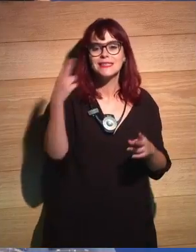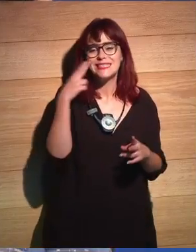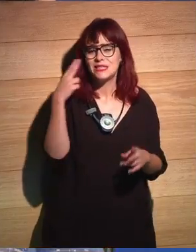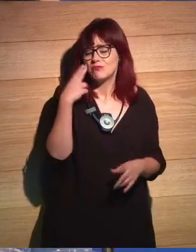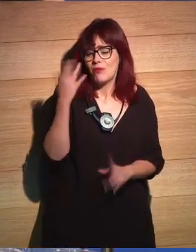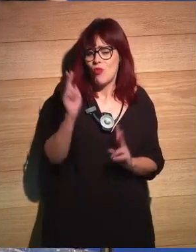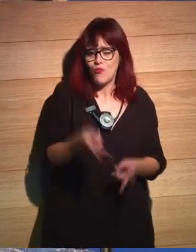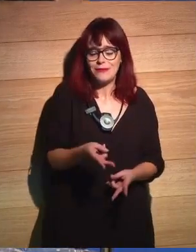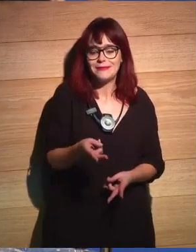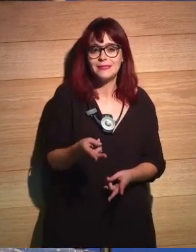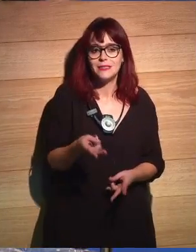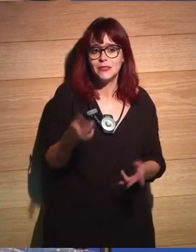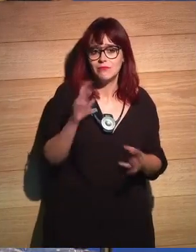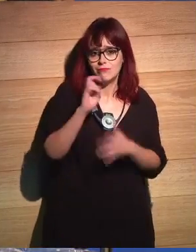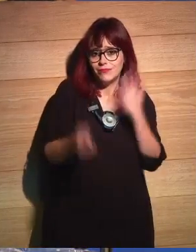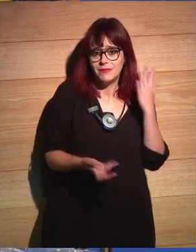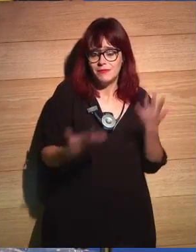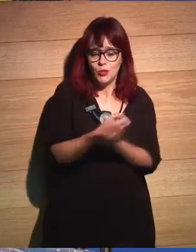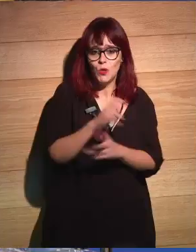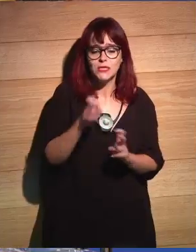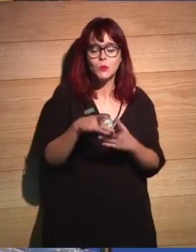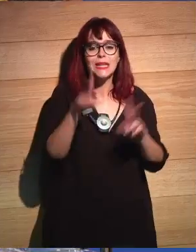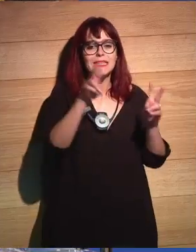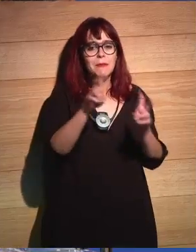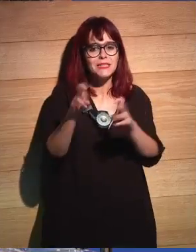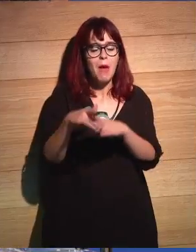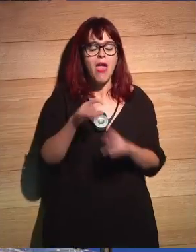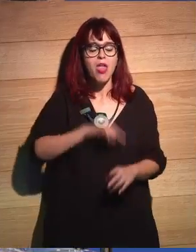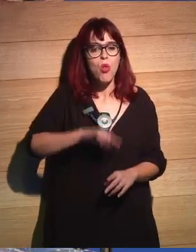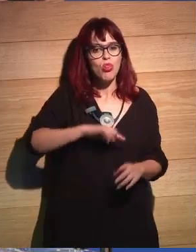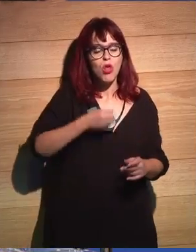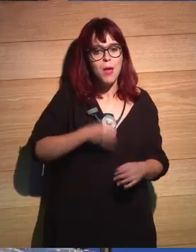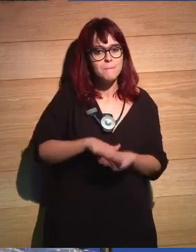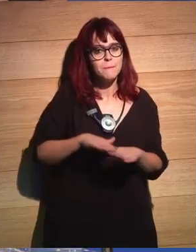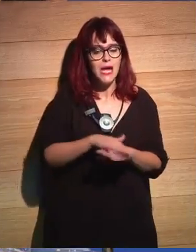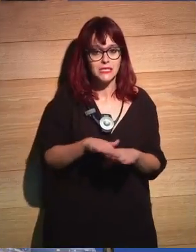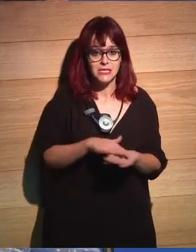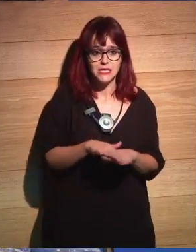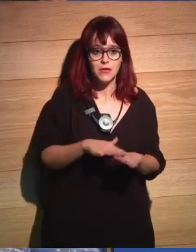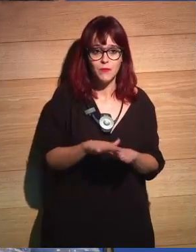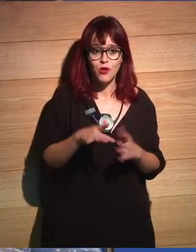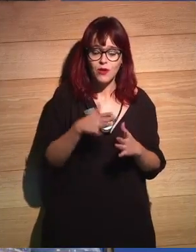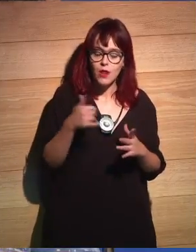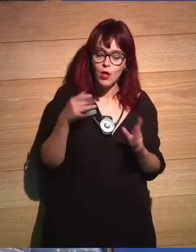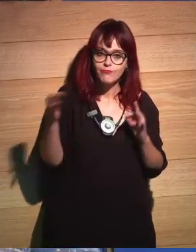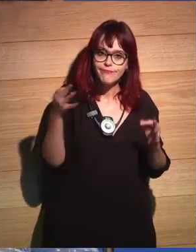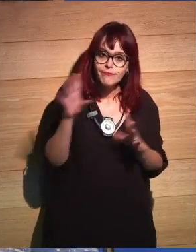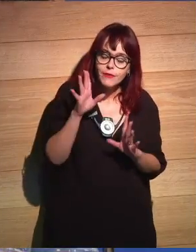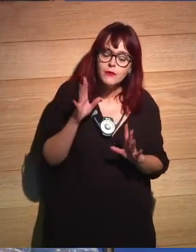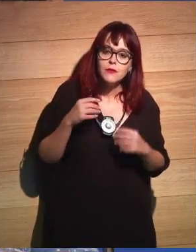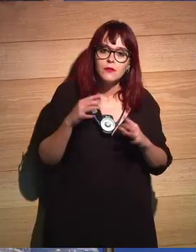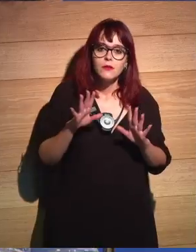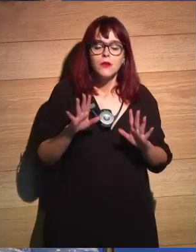love, fear of death, and there are several basic emotions.